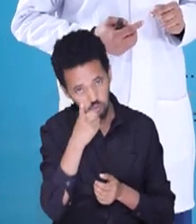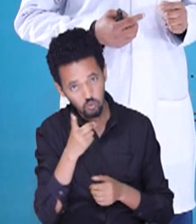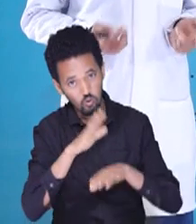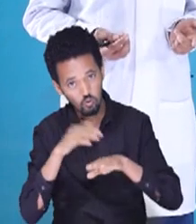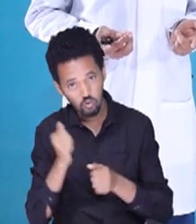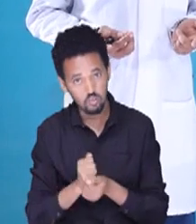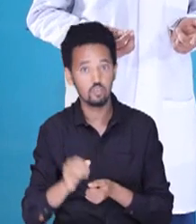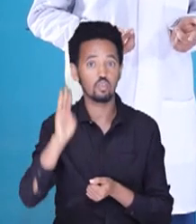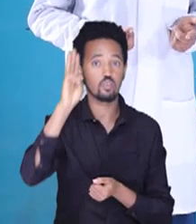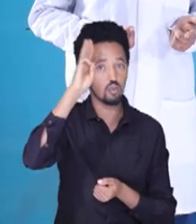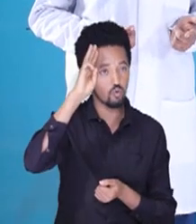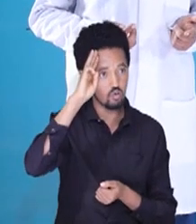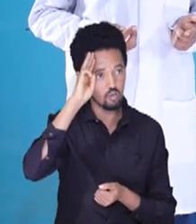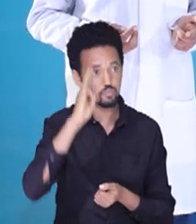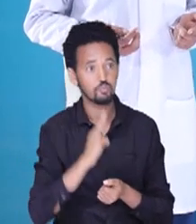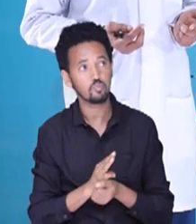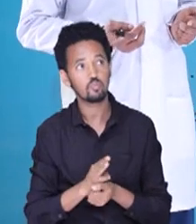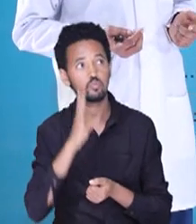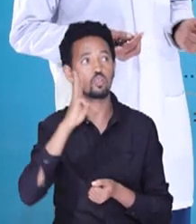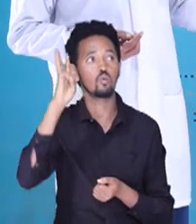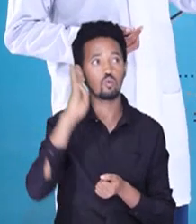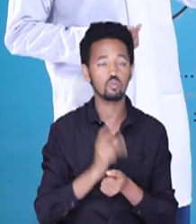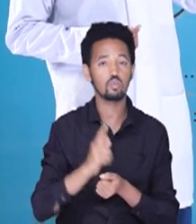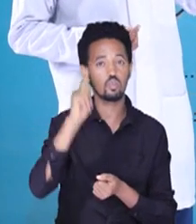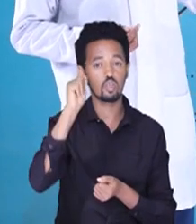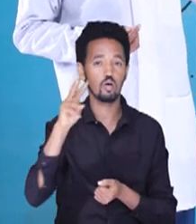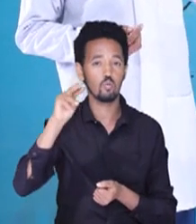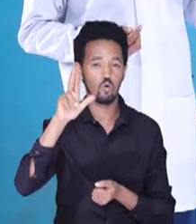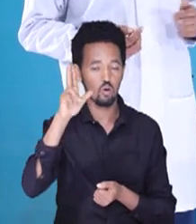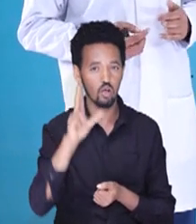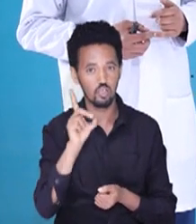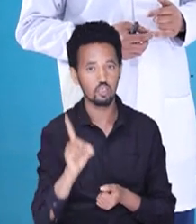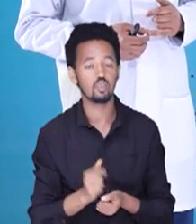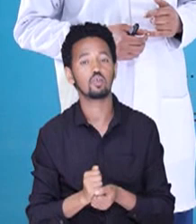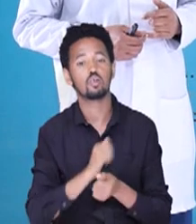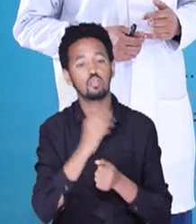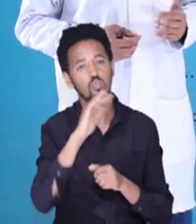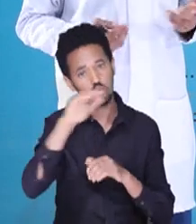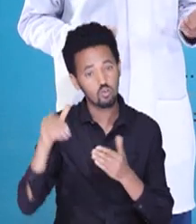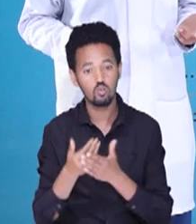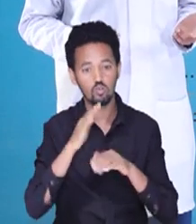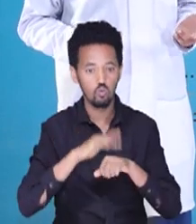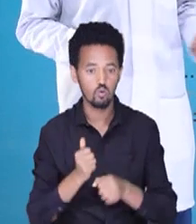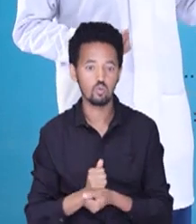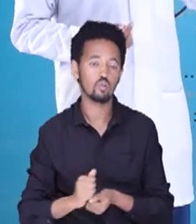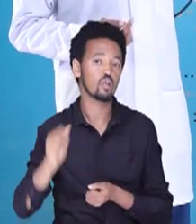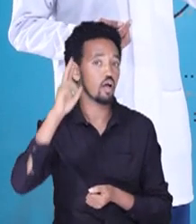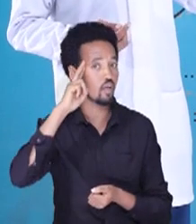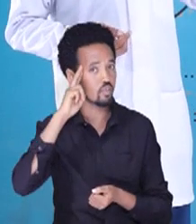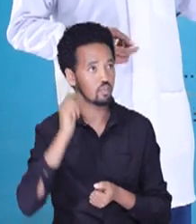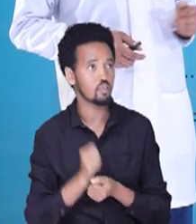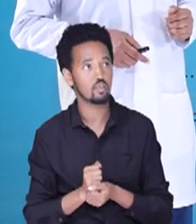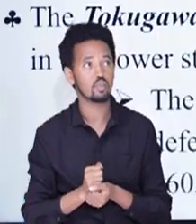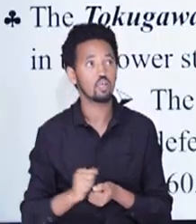called Samurai. The feudal warrior was Samurai. The Daimyo ruled their own lands called Han.